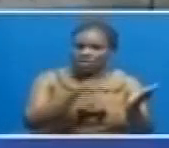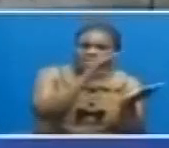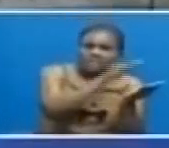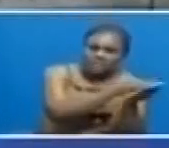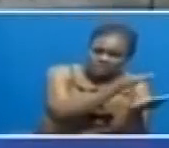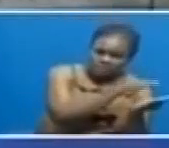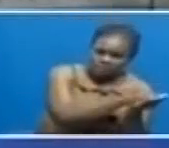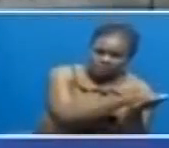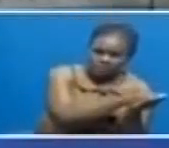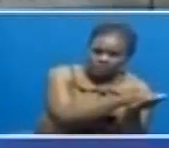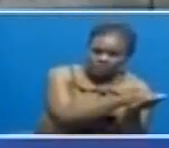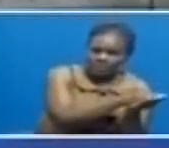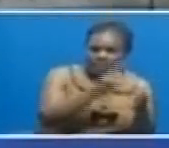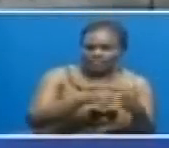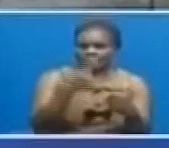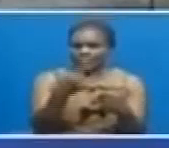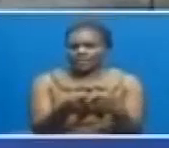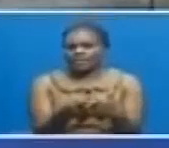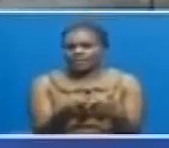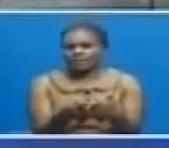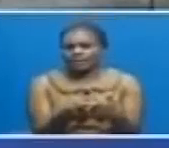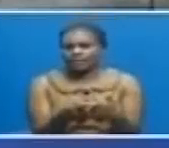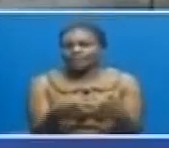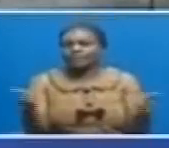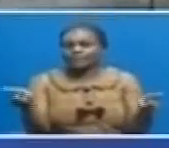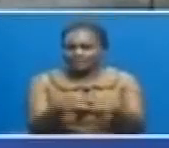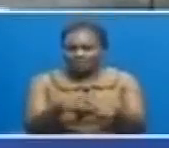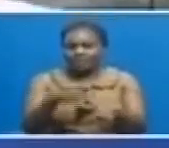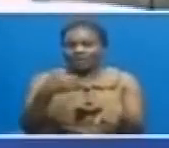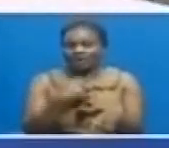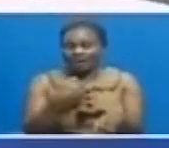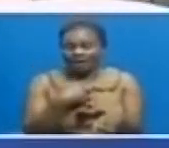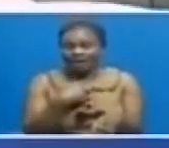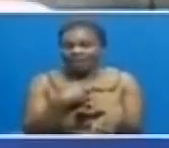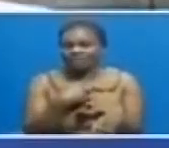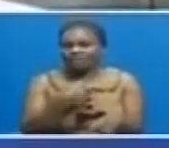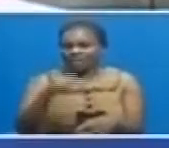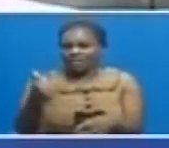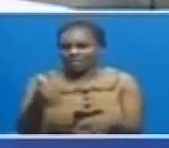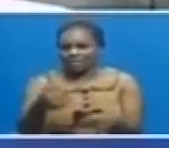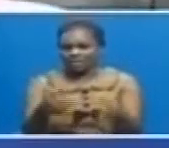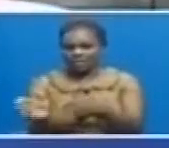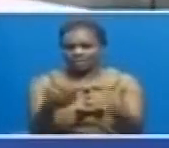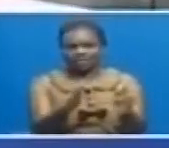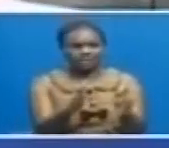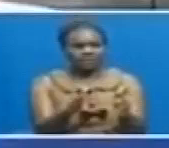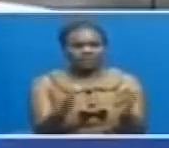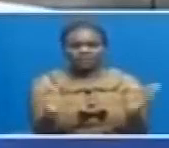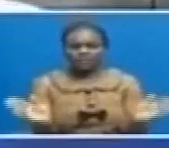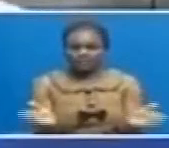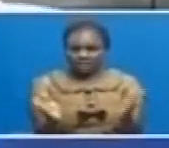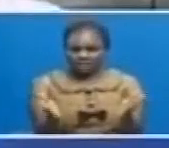farm level. Then besides that, it has got a no loading mechanism. We encourage